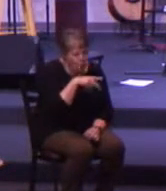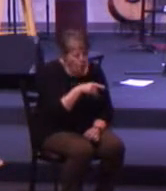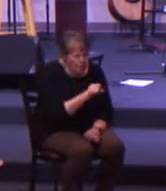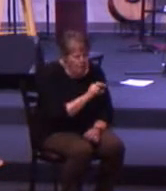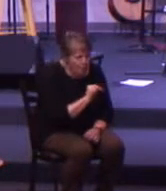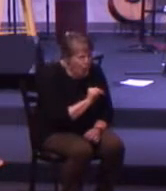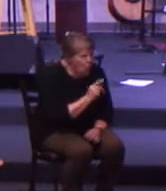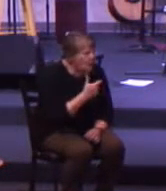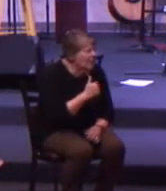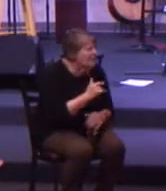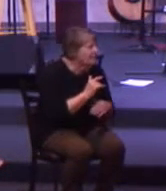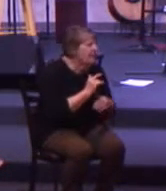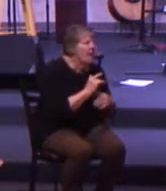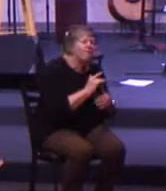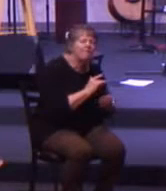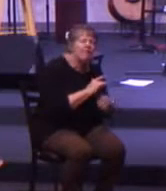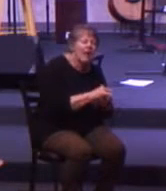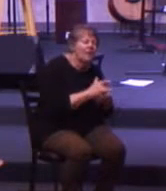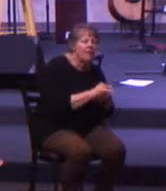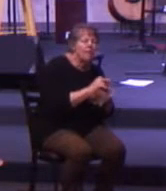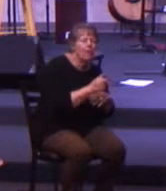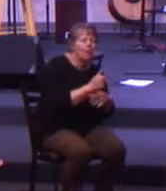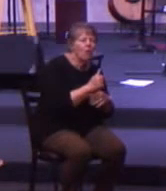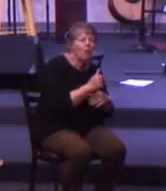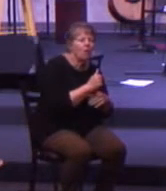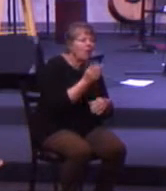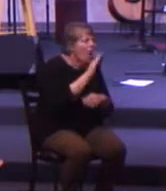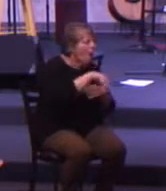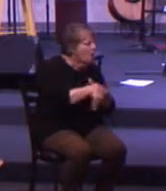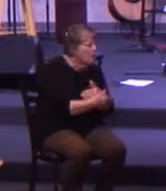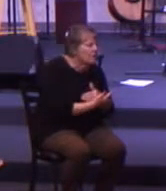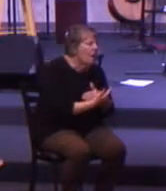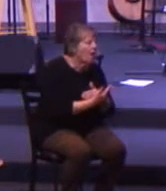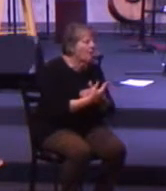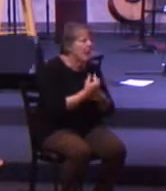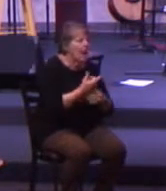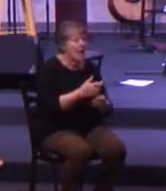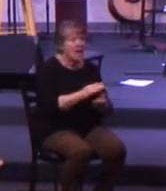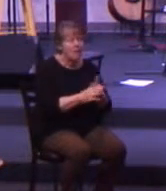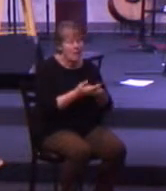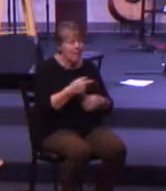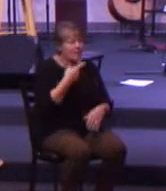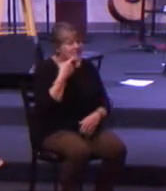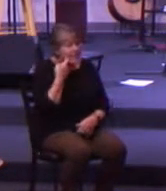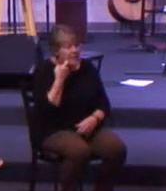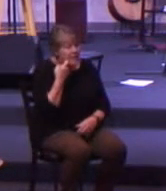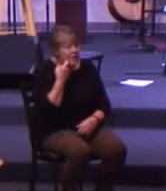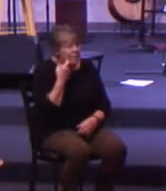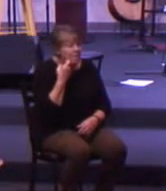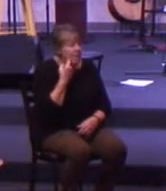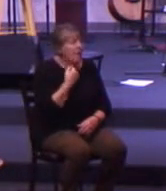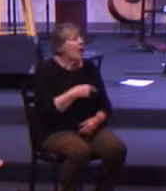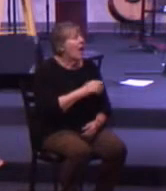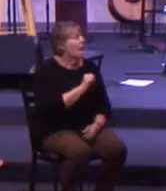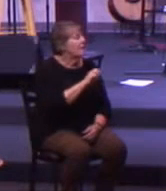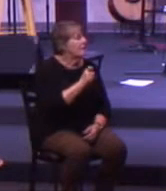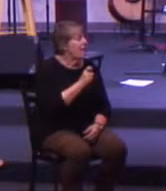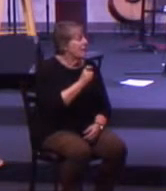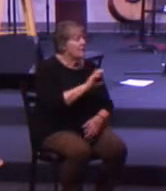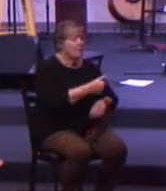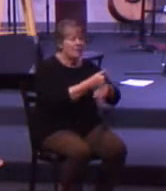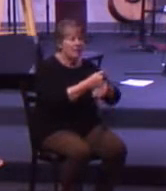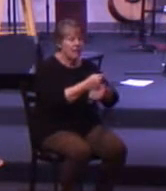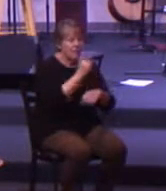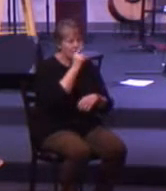the time, and it's addictive, and it enslaves people, and sex has been set up as a false god. Third one,